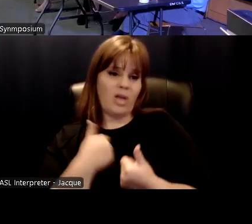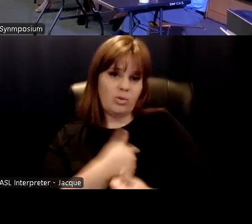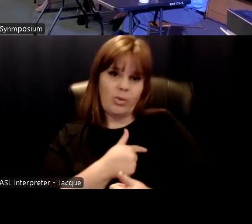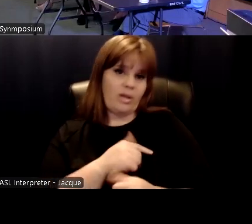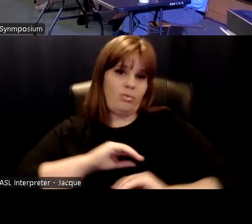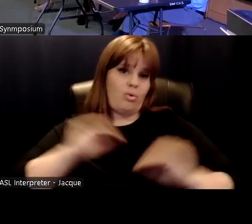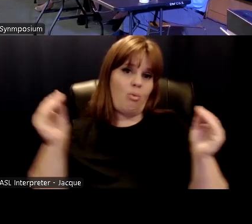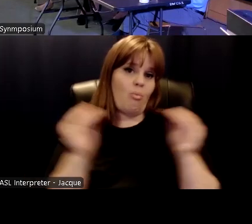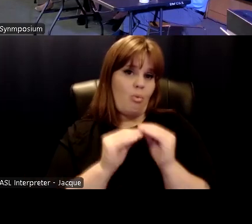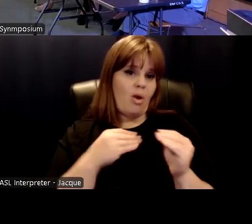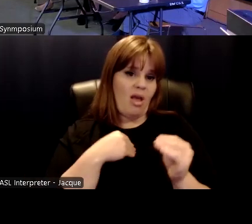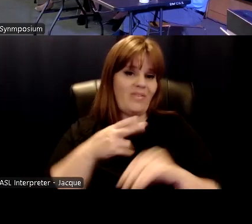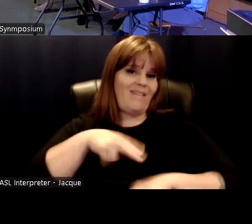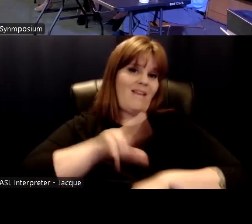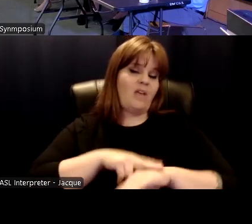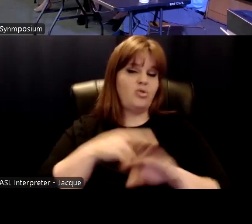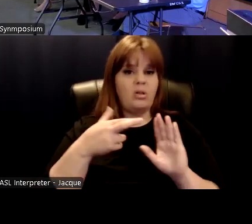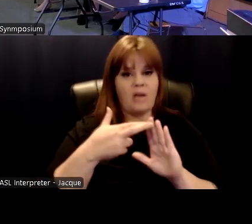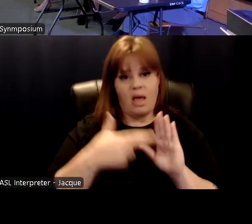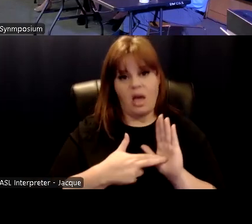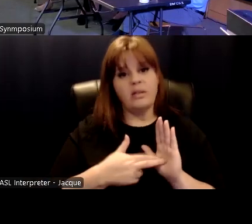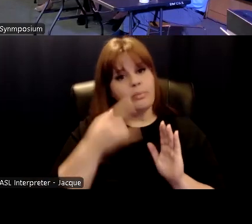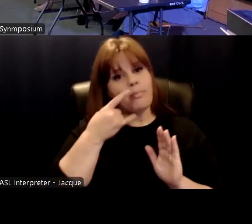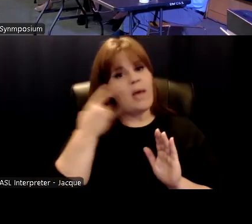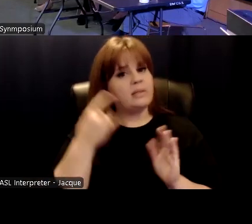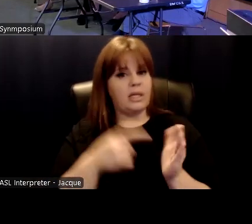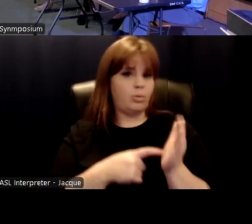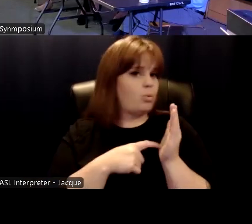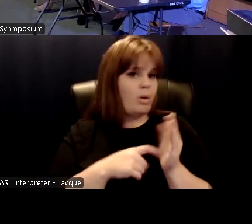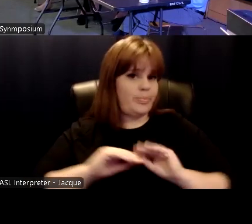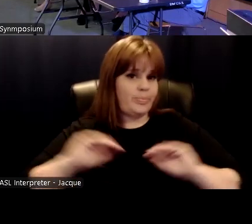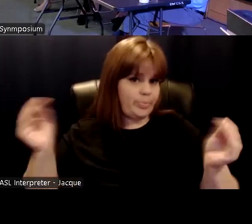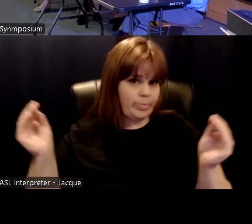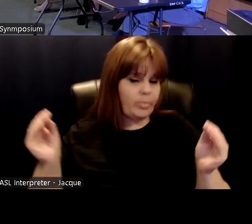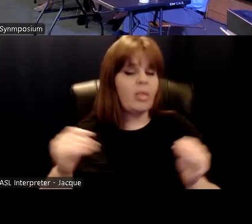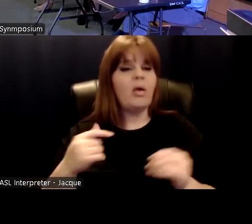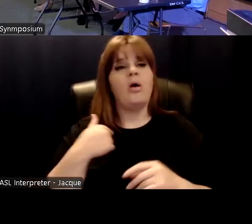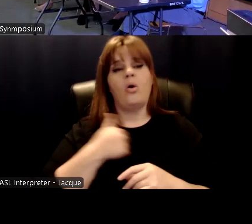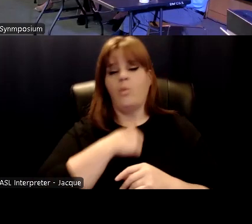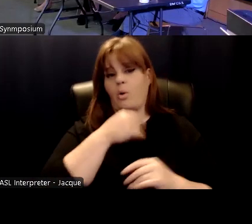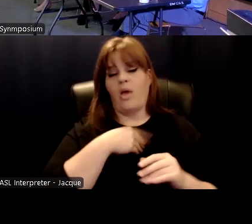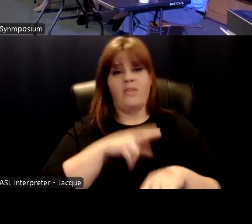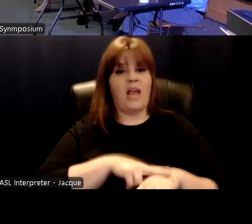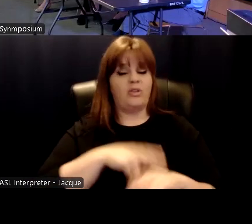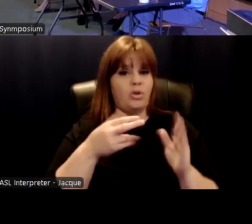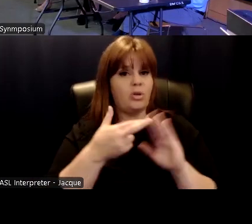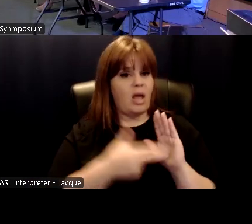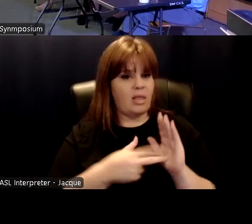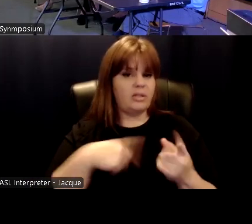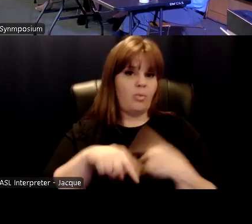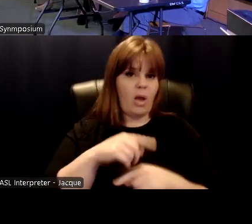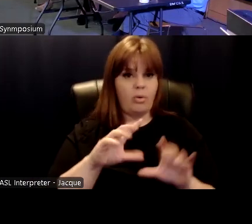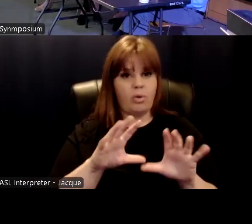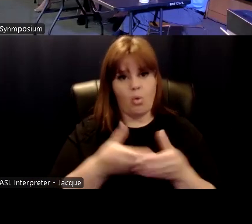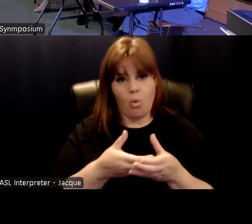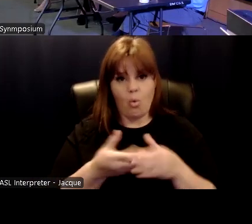have national guidelines that masking is required, and we don't have national guidelines around quarantine. So